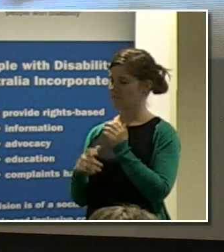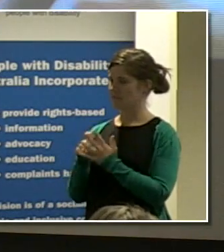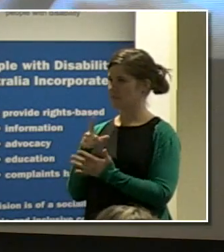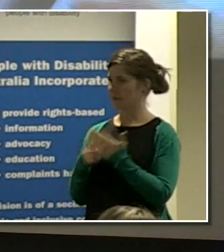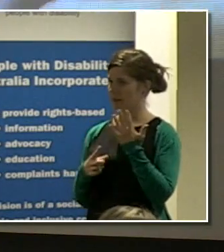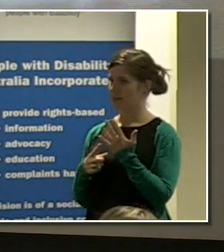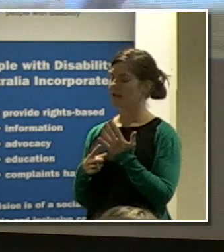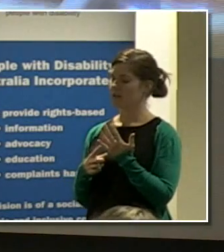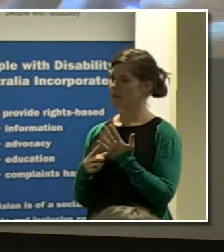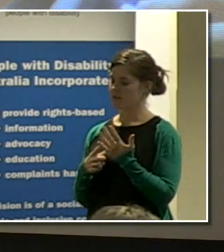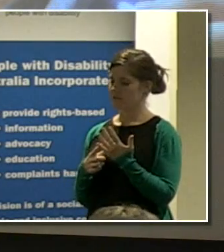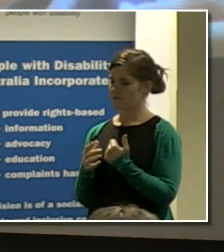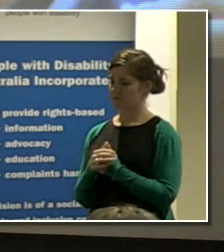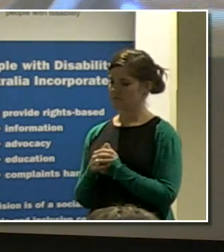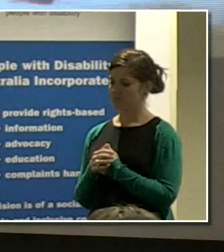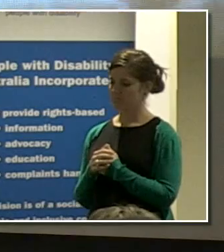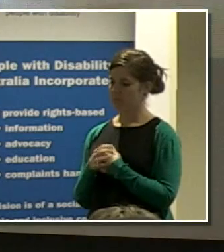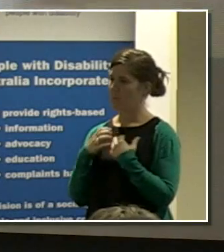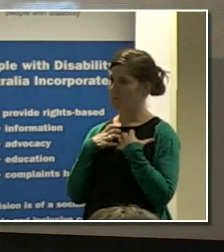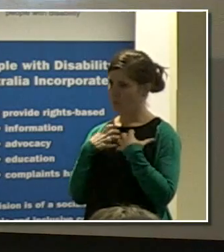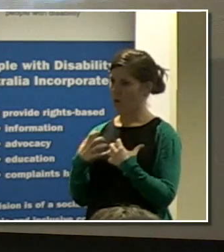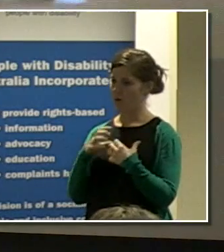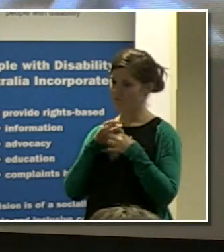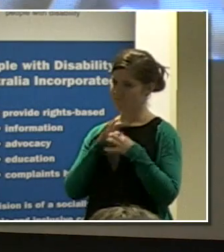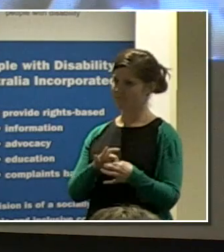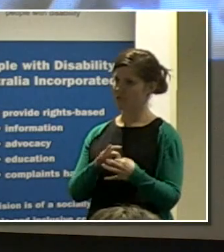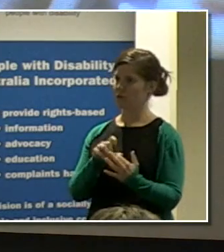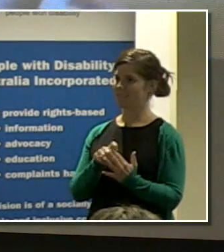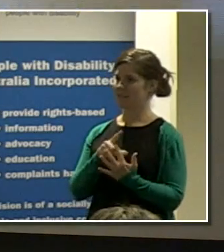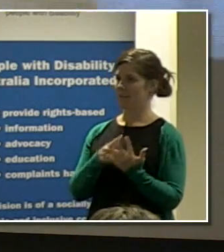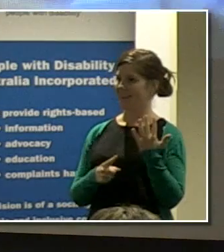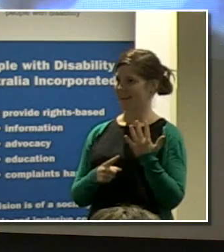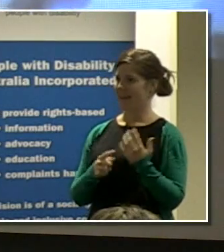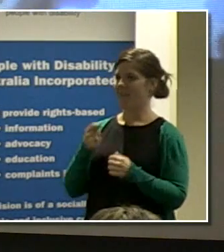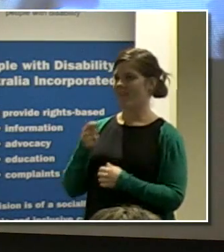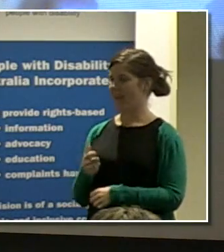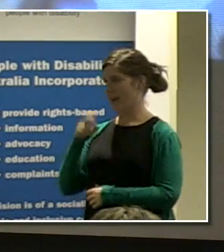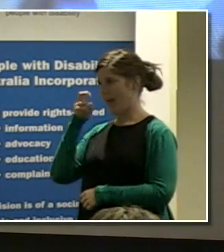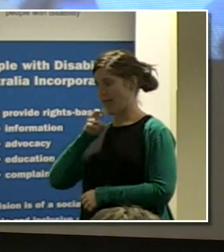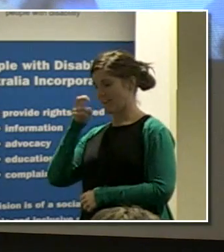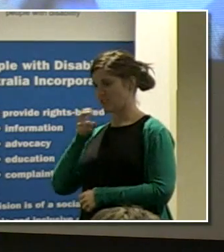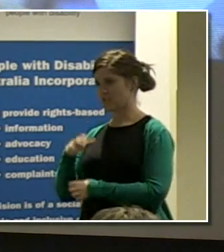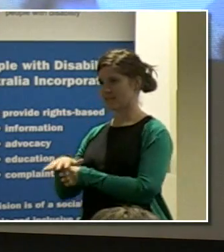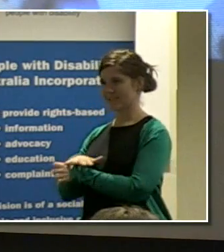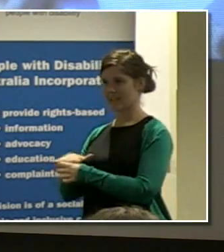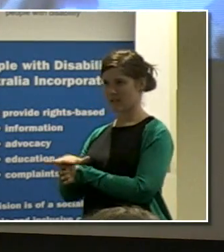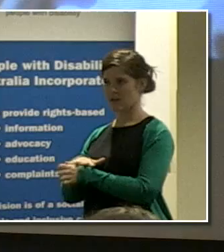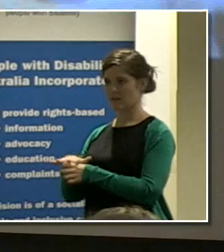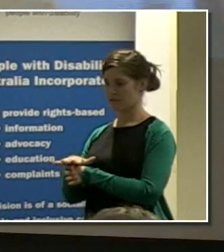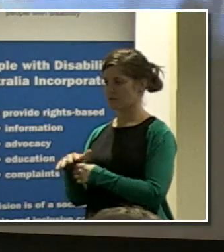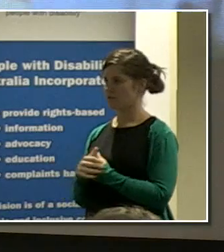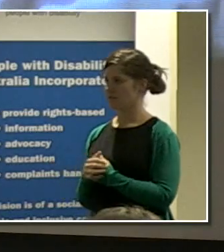much more applicable to disability sector than it is to the aged sector, where it's more